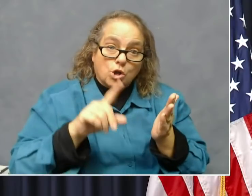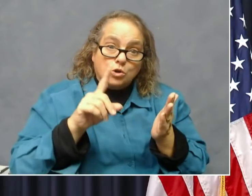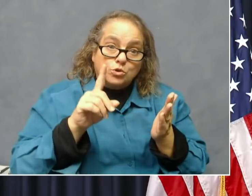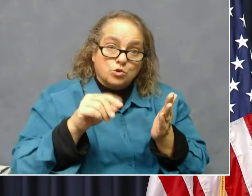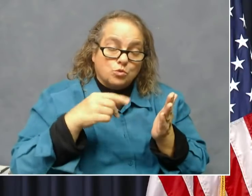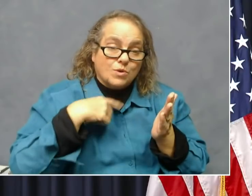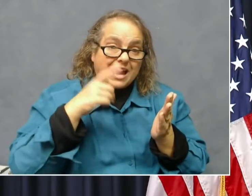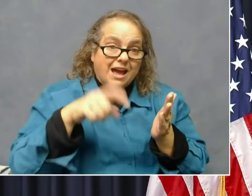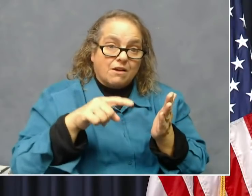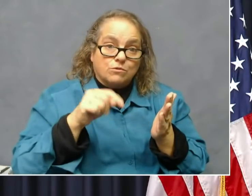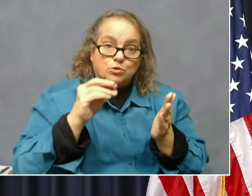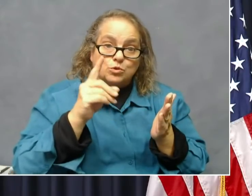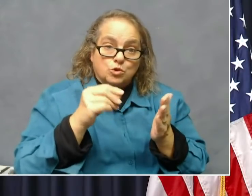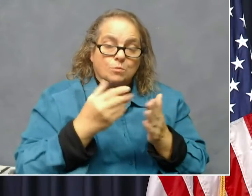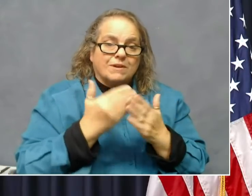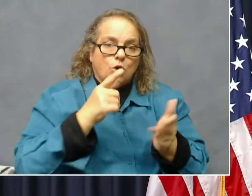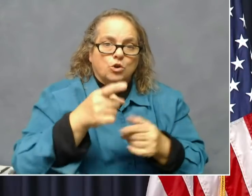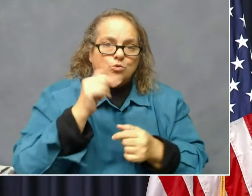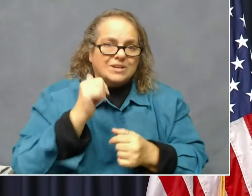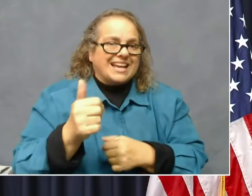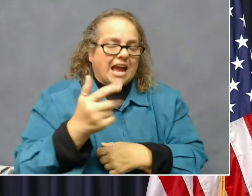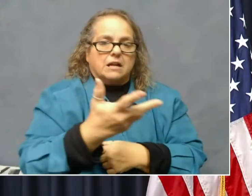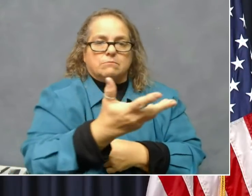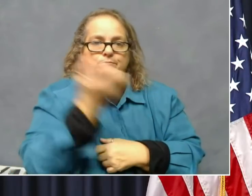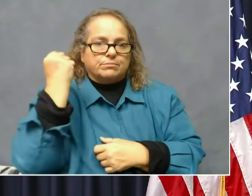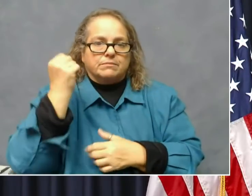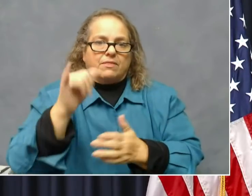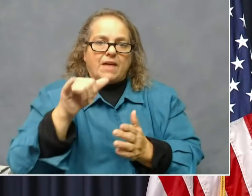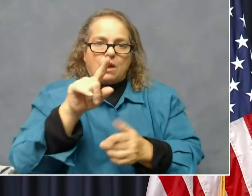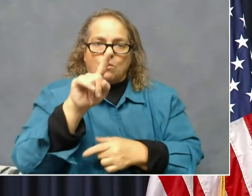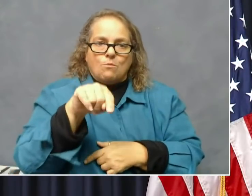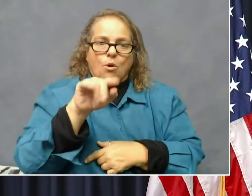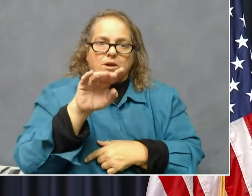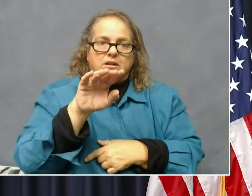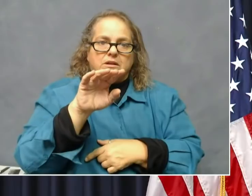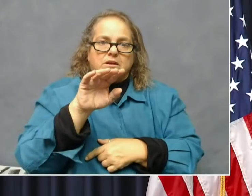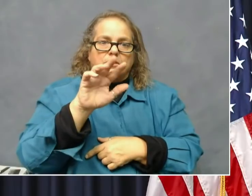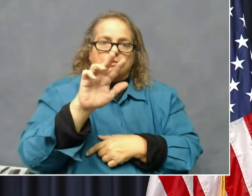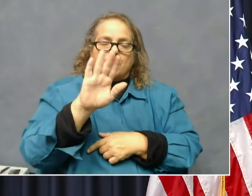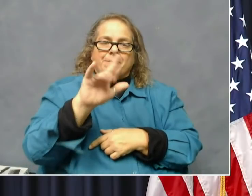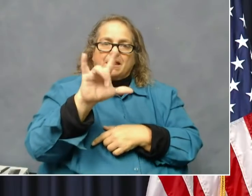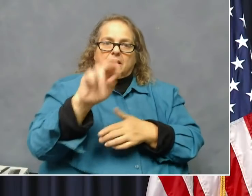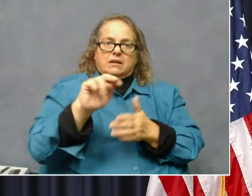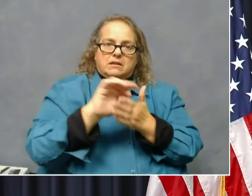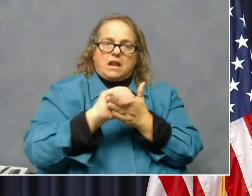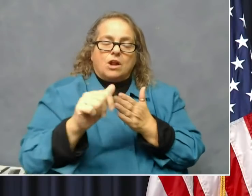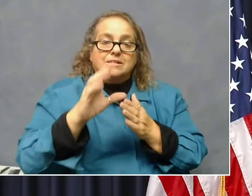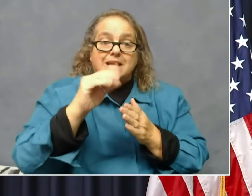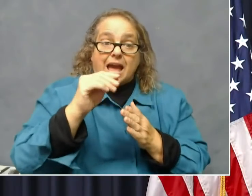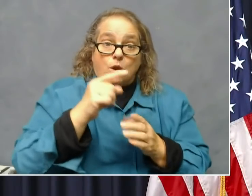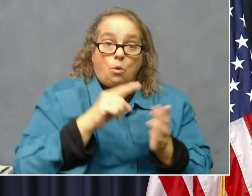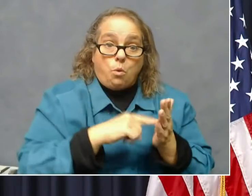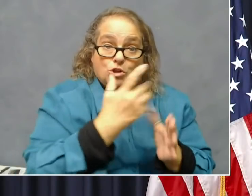before you can actually go after and get that money? And how would you recommend to the General Assembly it would be spent?